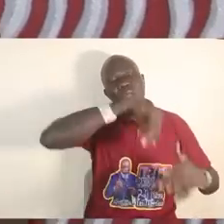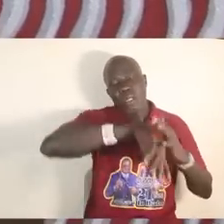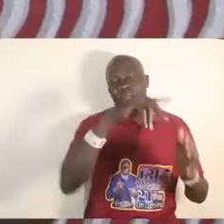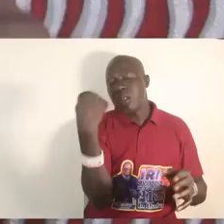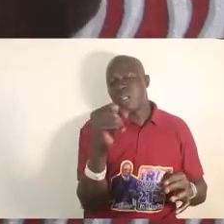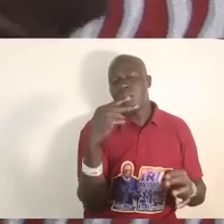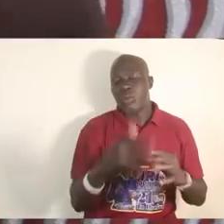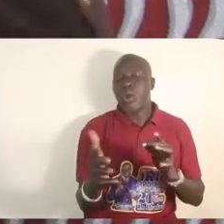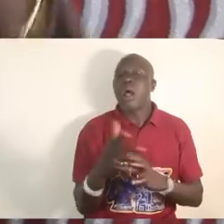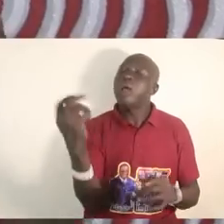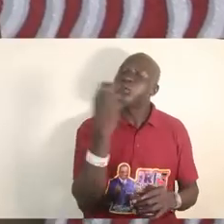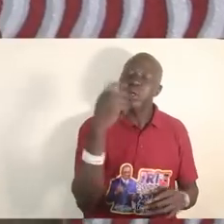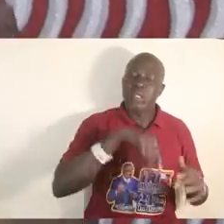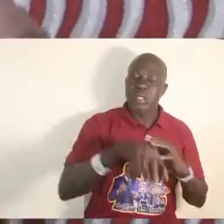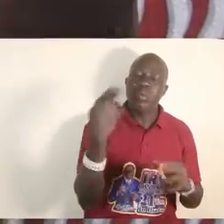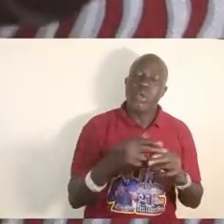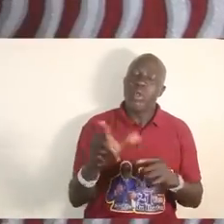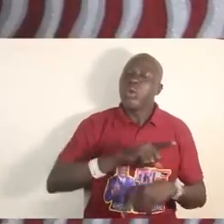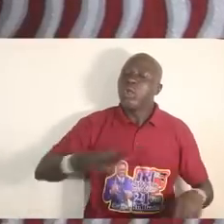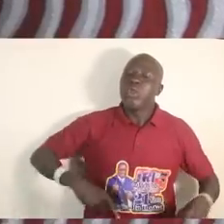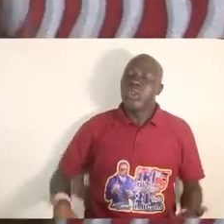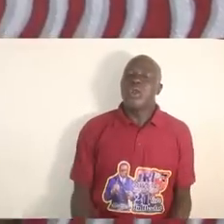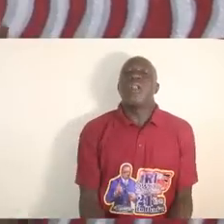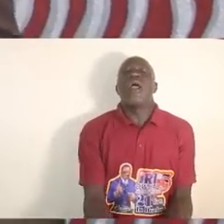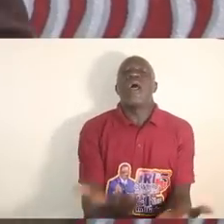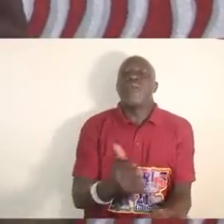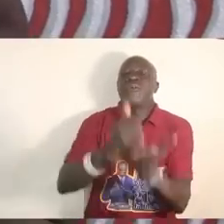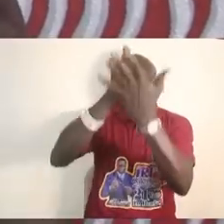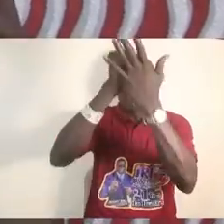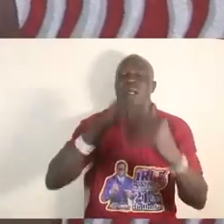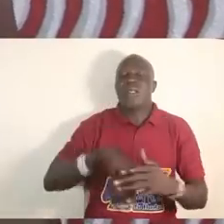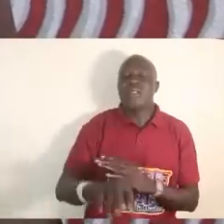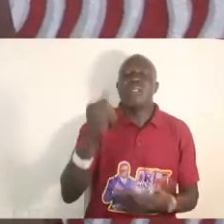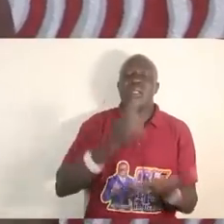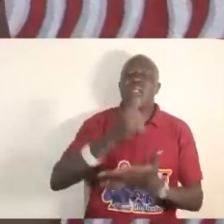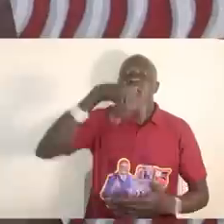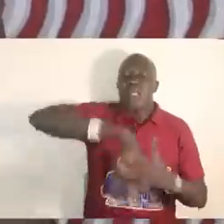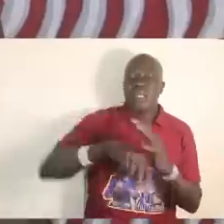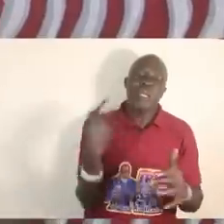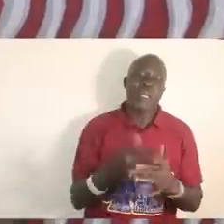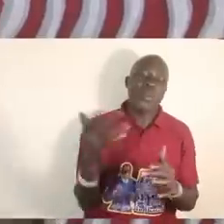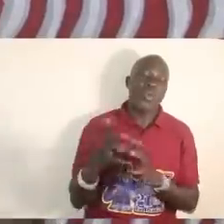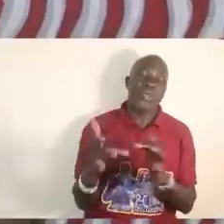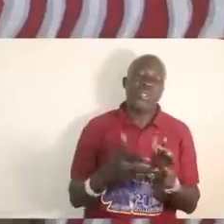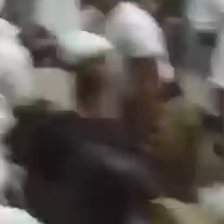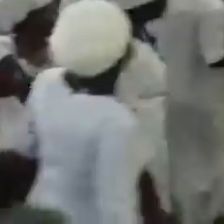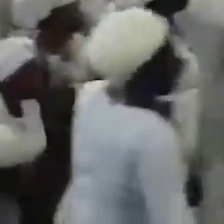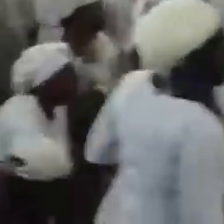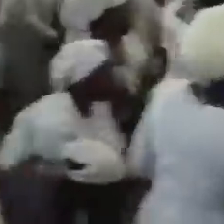Equity. Share. In the name of Jesus. In the name of Jesus. Amen. In the name of Jesus.